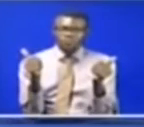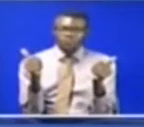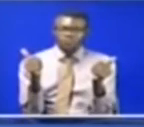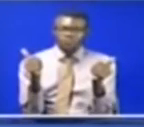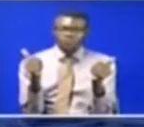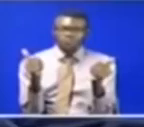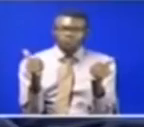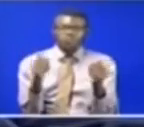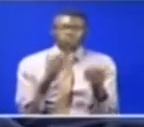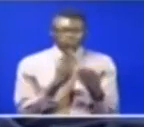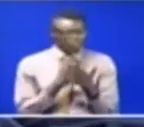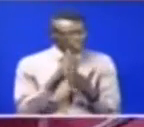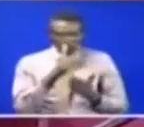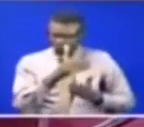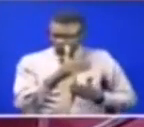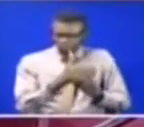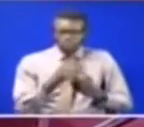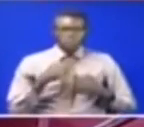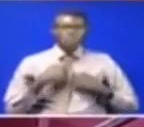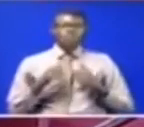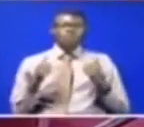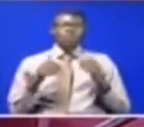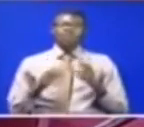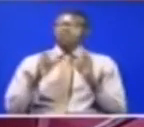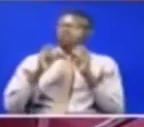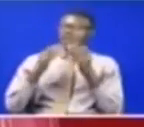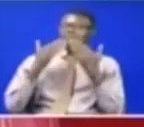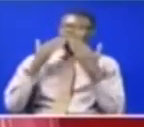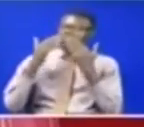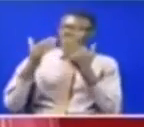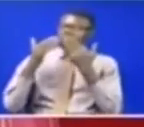he was very close to me. Okay. Okay. Thank you very much, Jimmy, for making time.